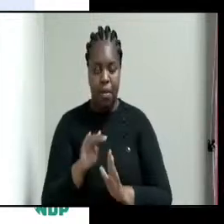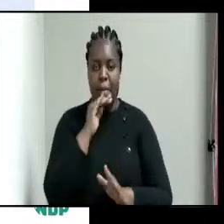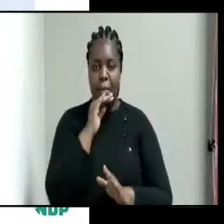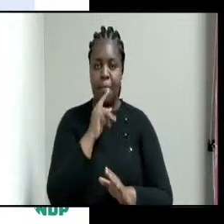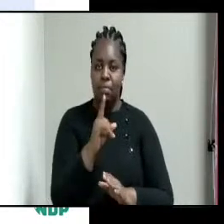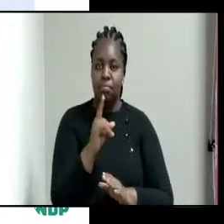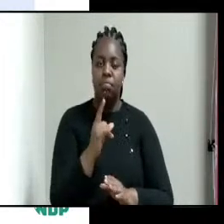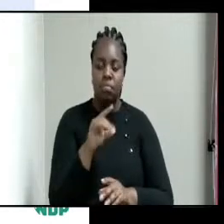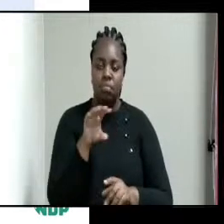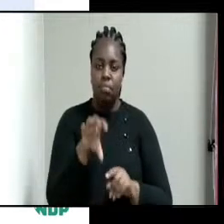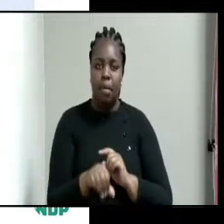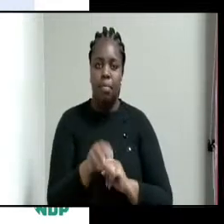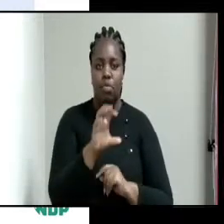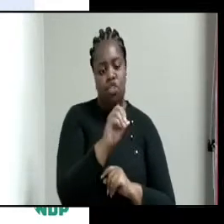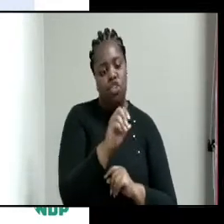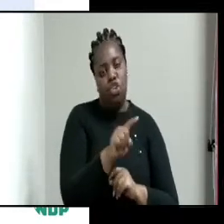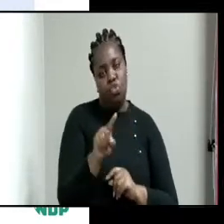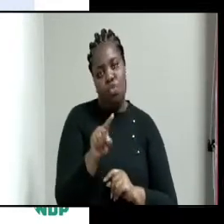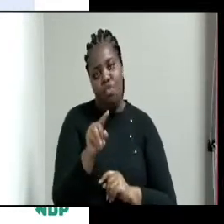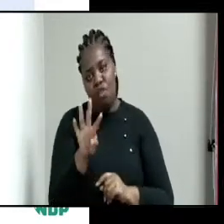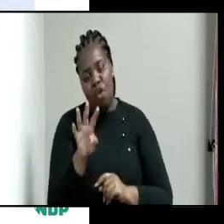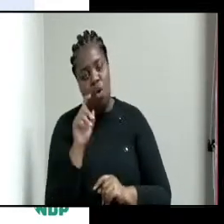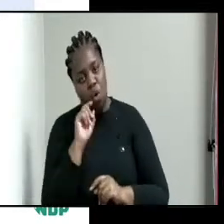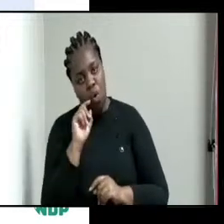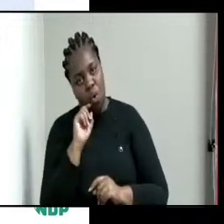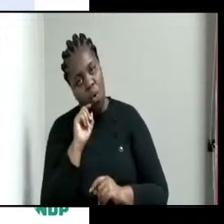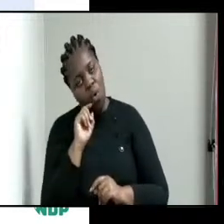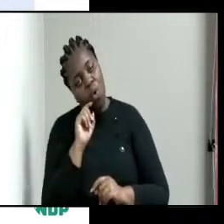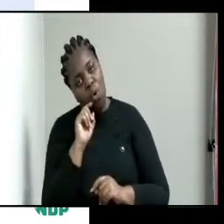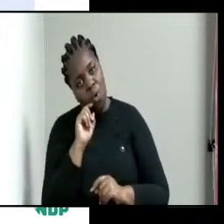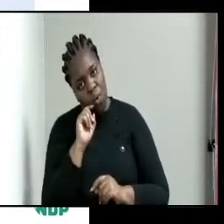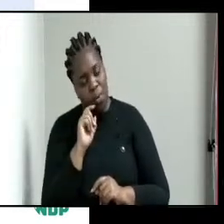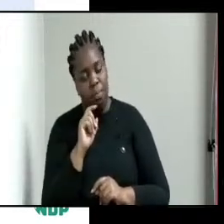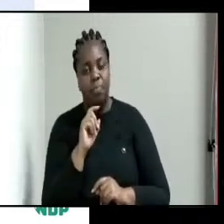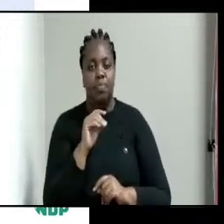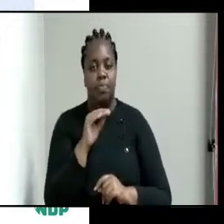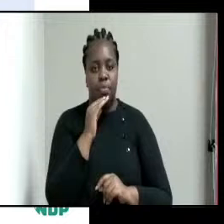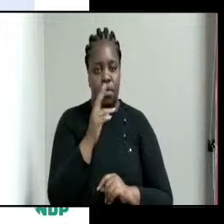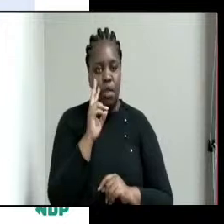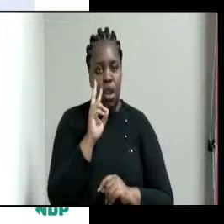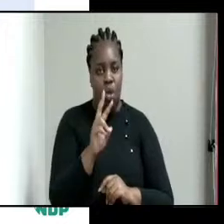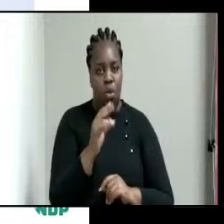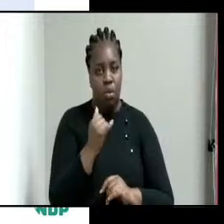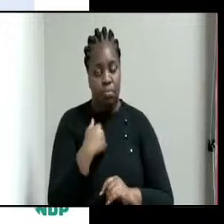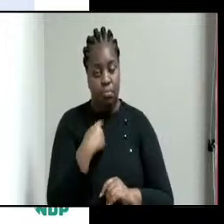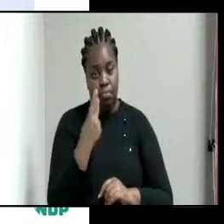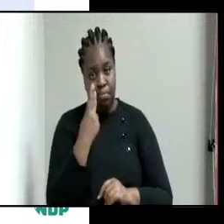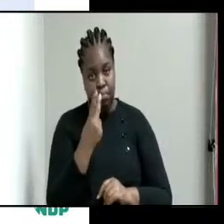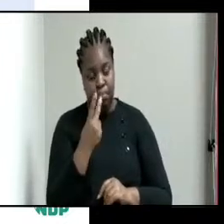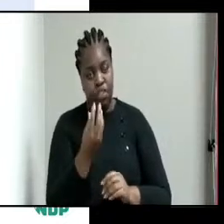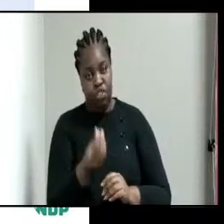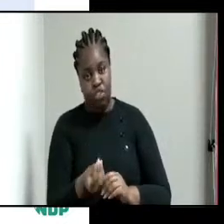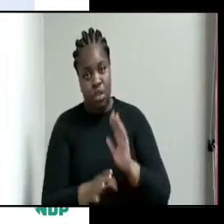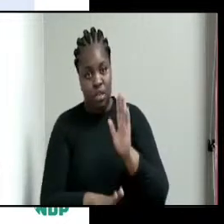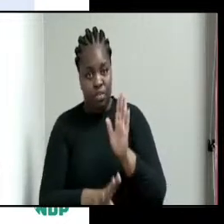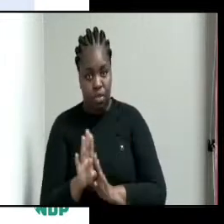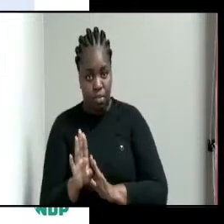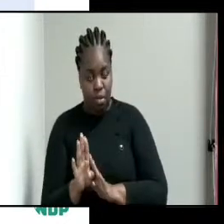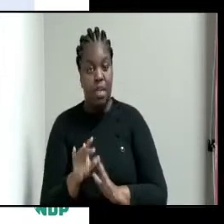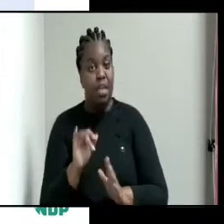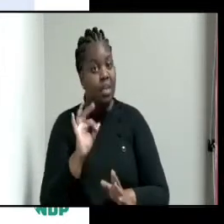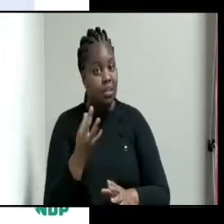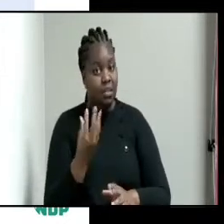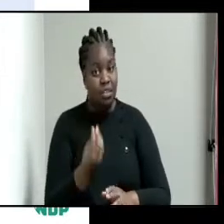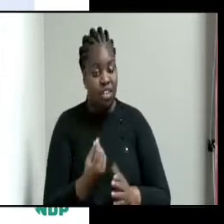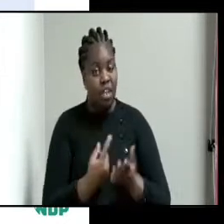is only applicable to 0 to 4 years age group. And then it looks at indicators child development if a child